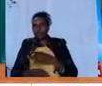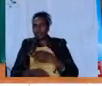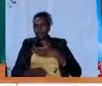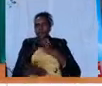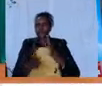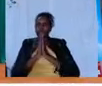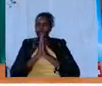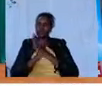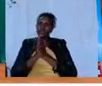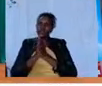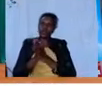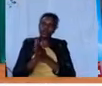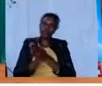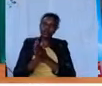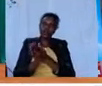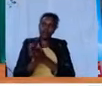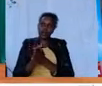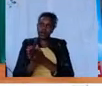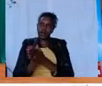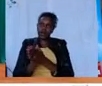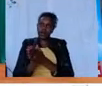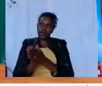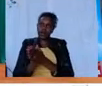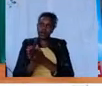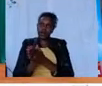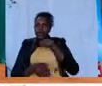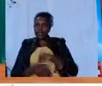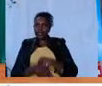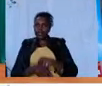love. This is my story.